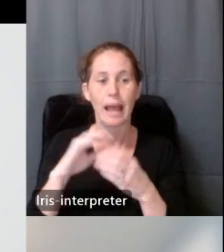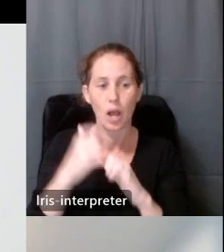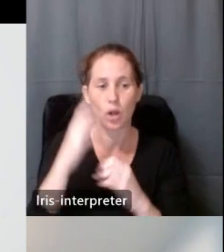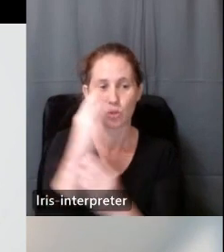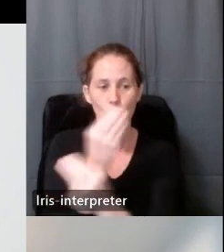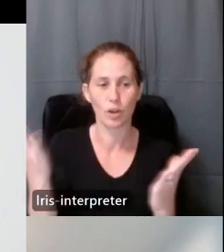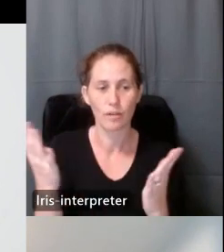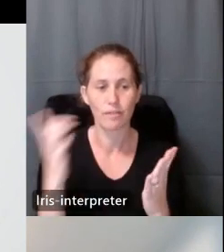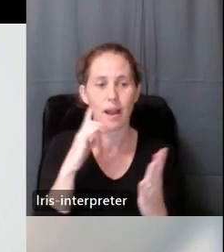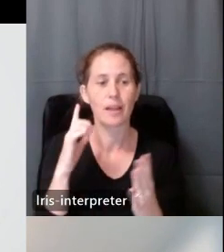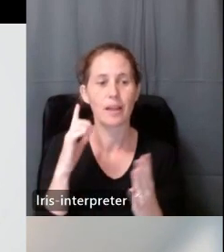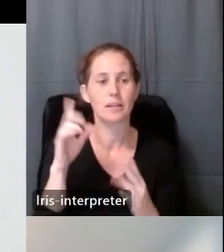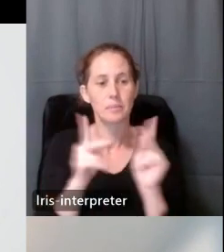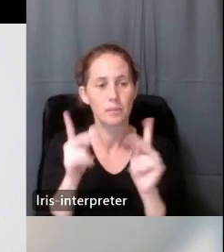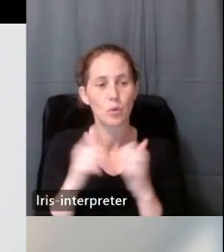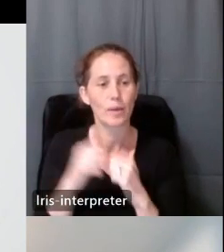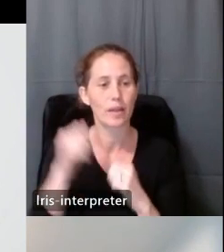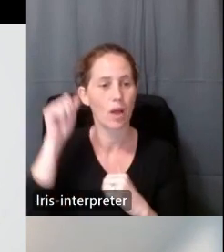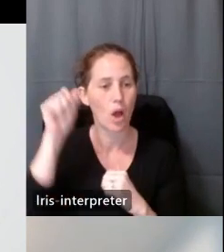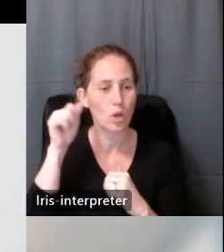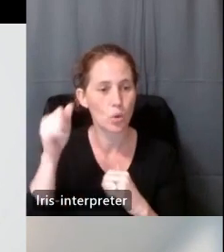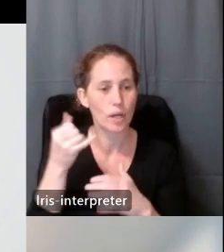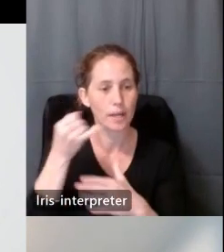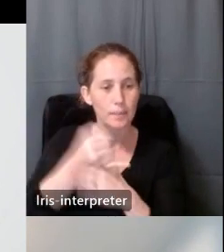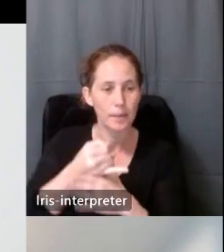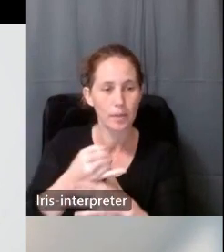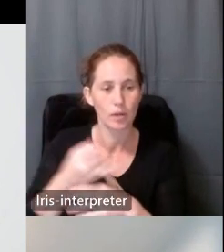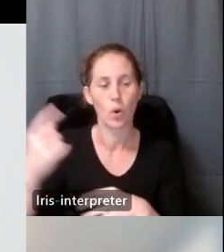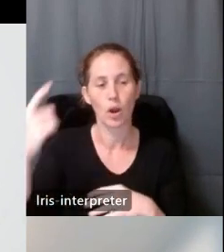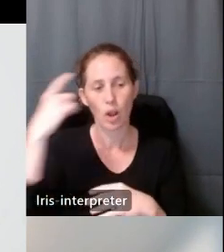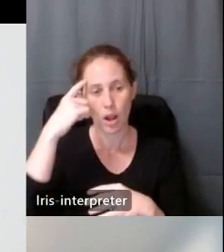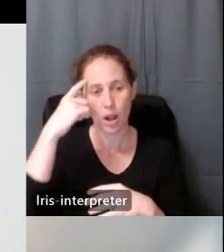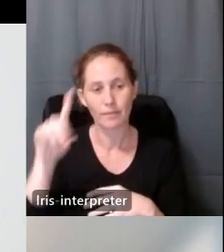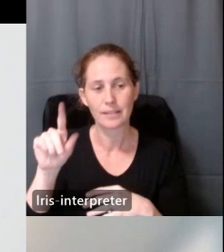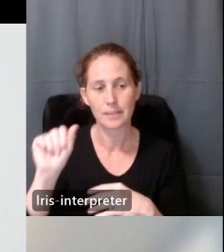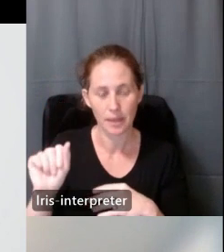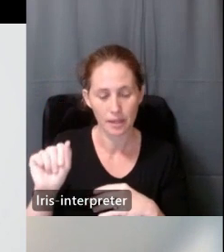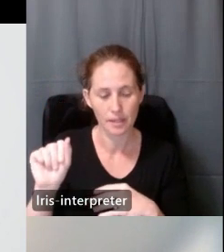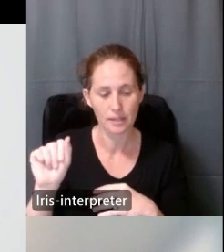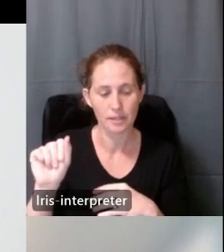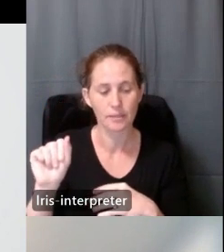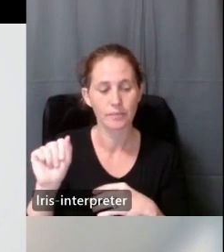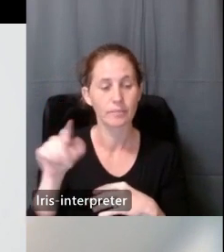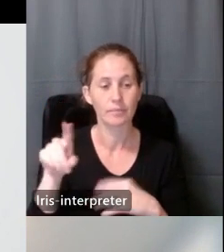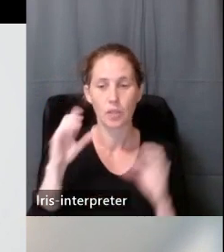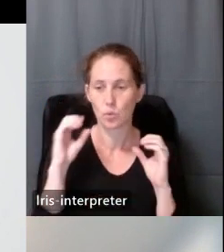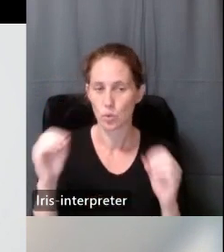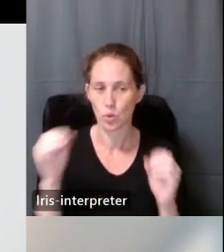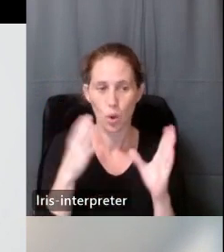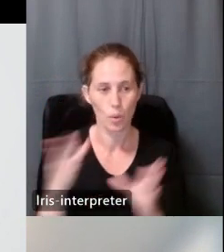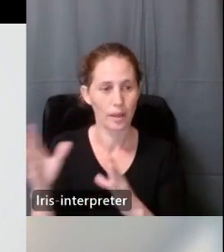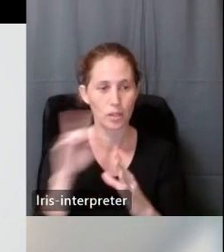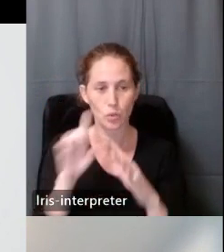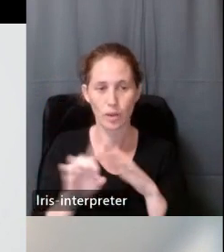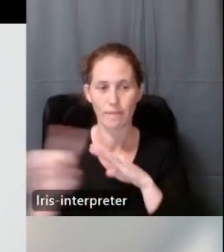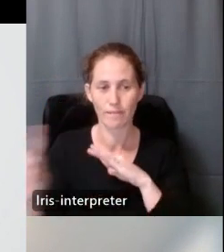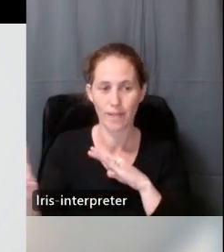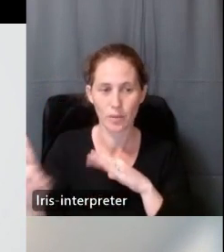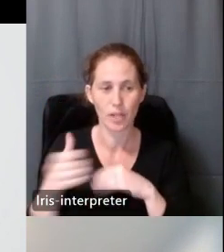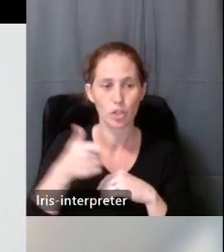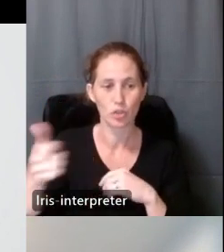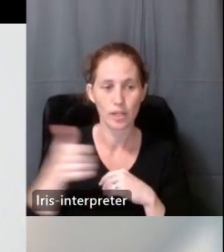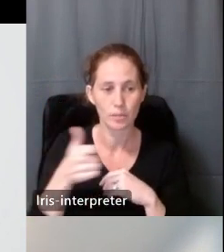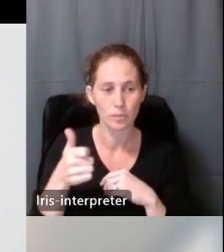with auditory impairments or cognitive disabilities. There were no plans to evacuate,